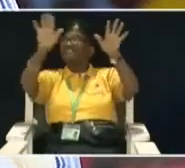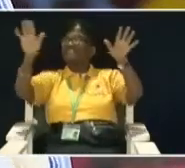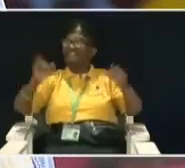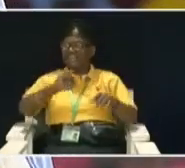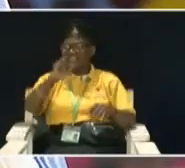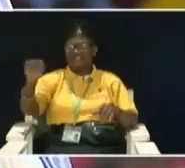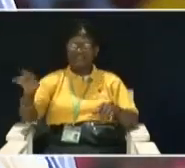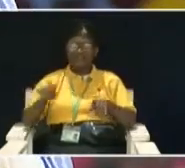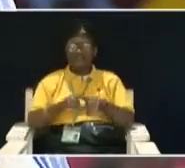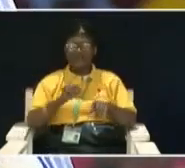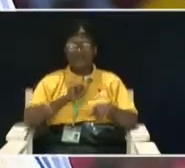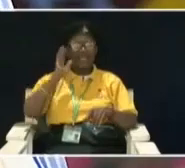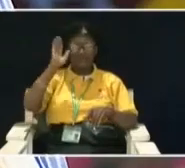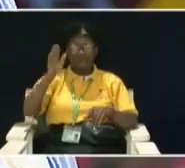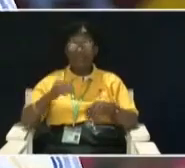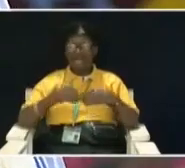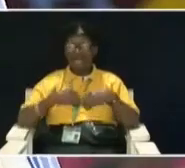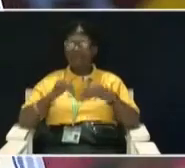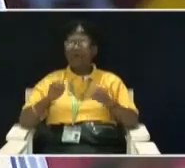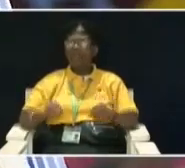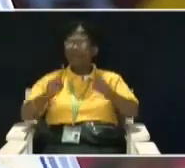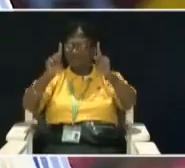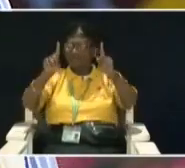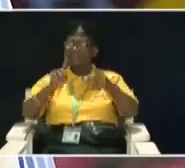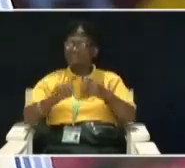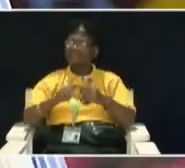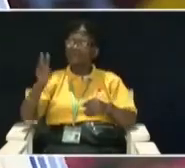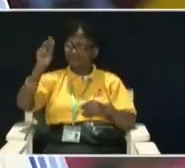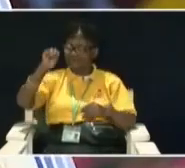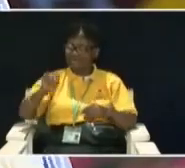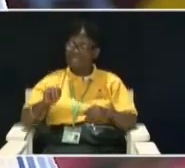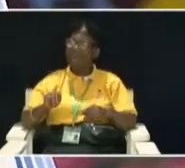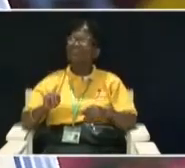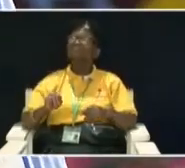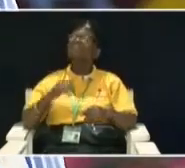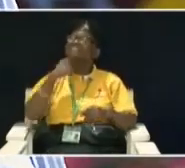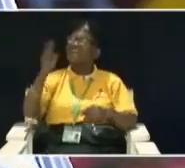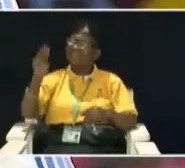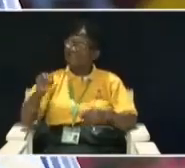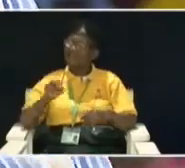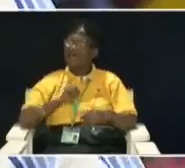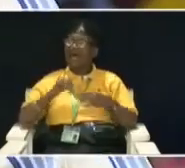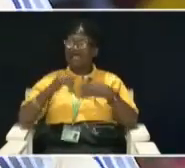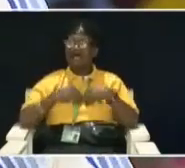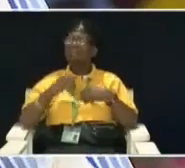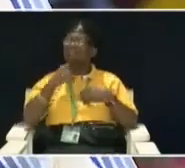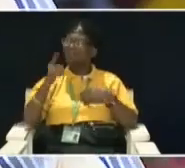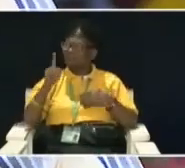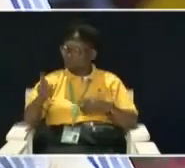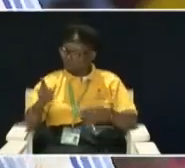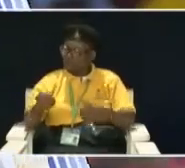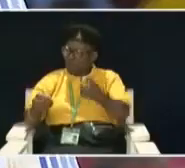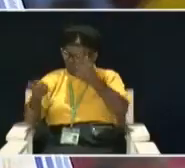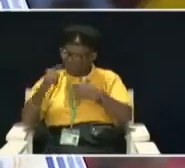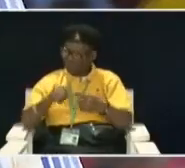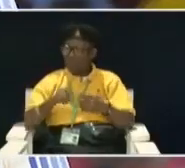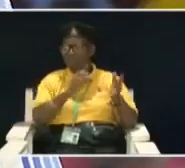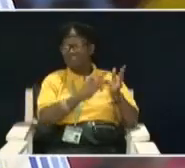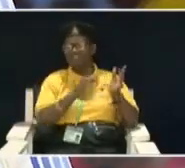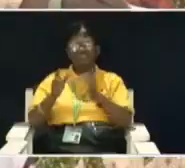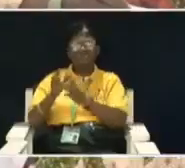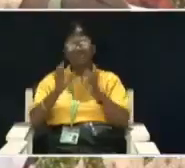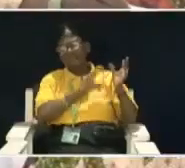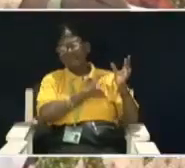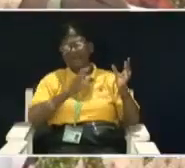I will have an opportunity to tell them, "I've told you, come to Jesus Christ. You see, as soon as I gave my life